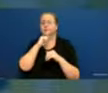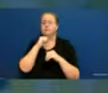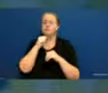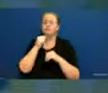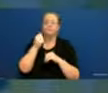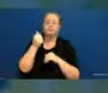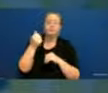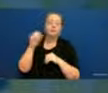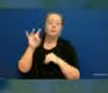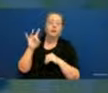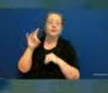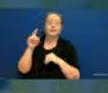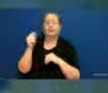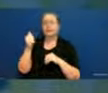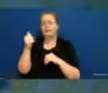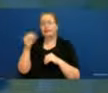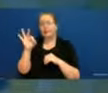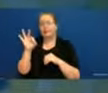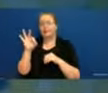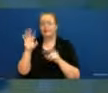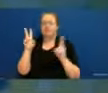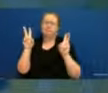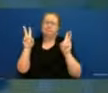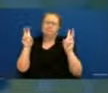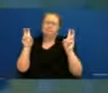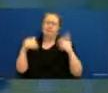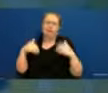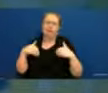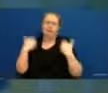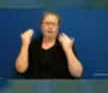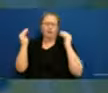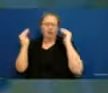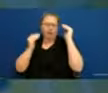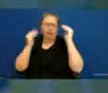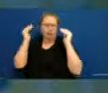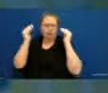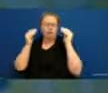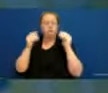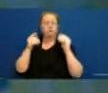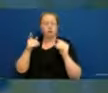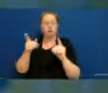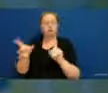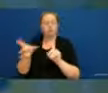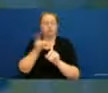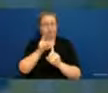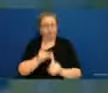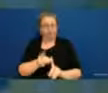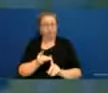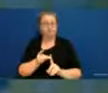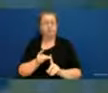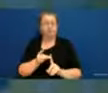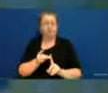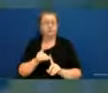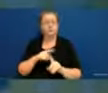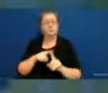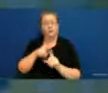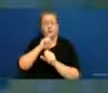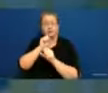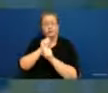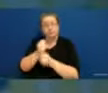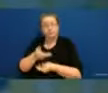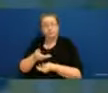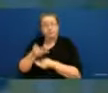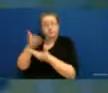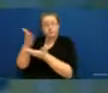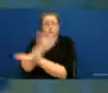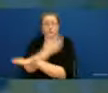in the older, the 18, 19-year-olds who are more like the young adults. But thankfully, we have very few hospitalizations. We've